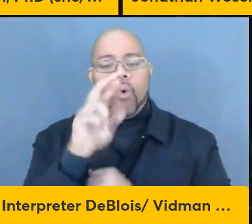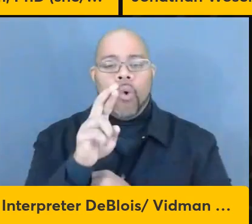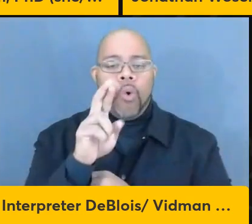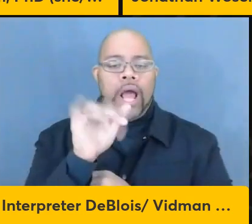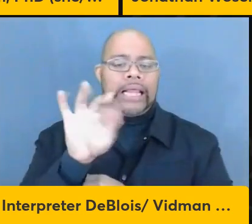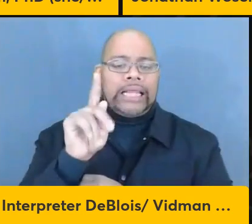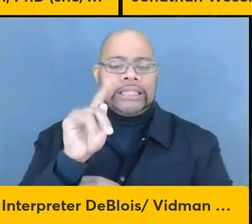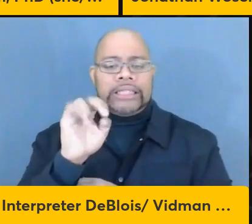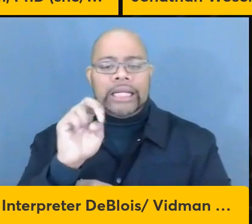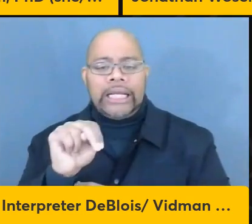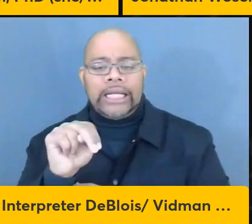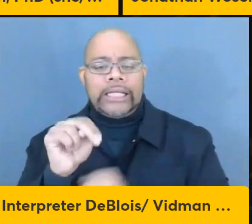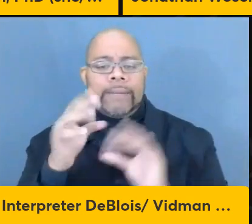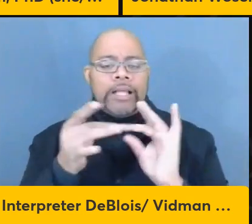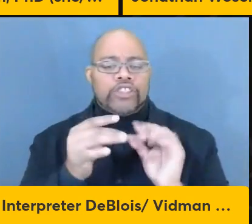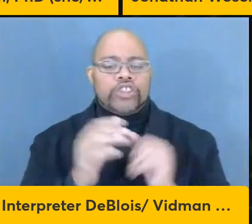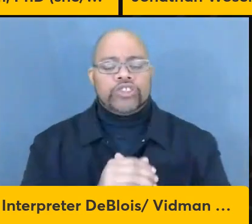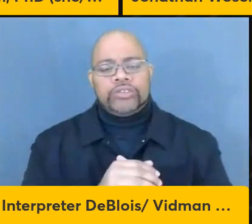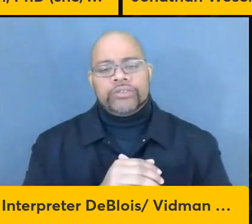LinkedIn message,